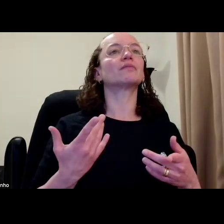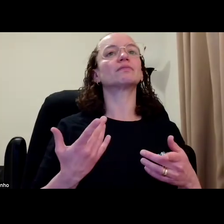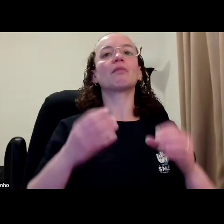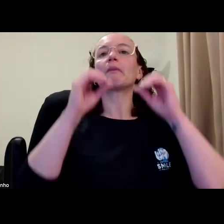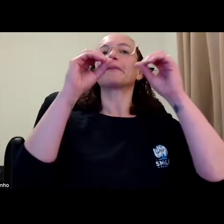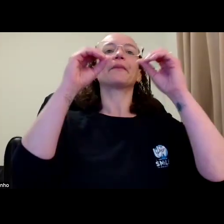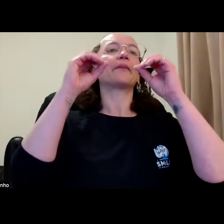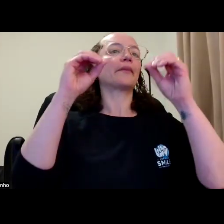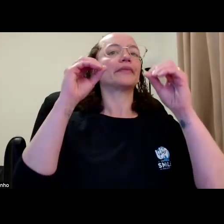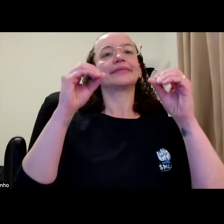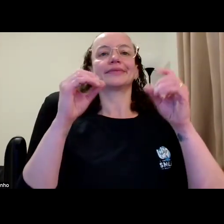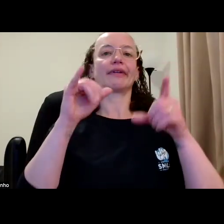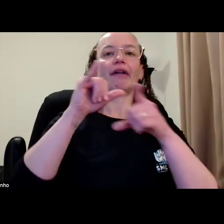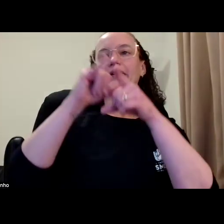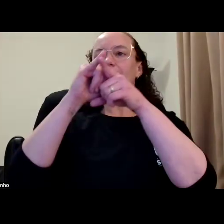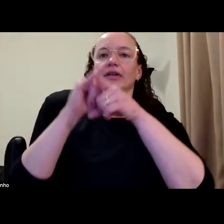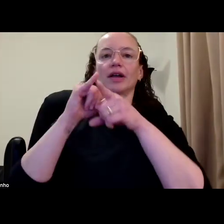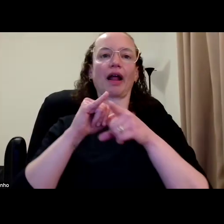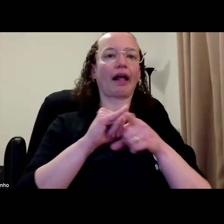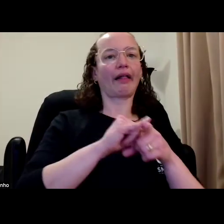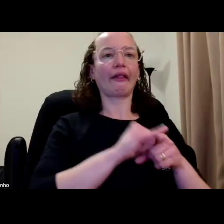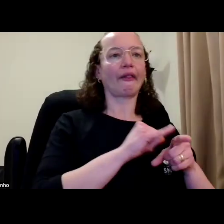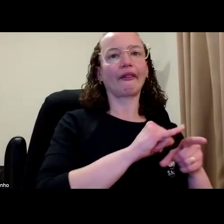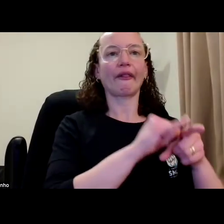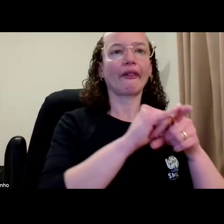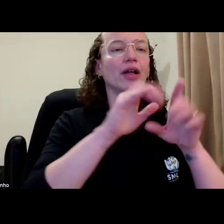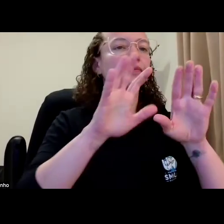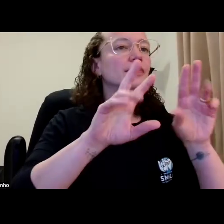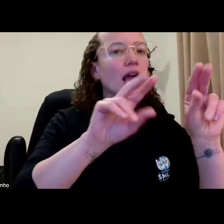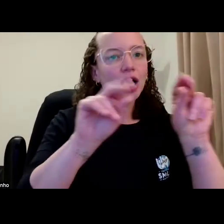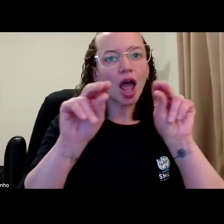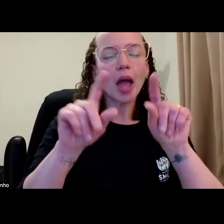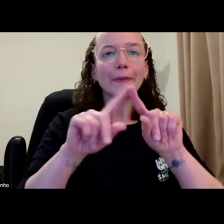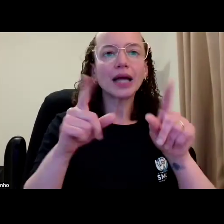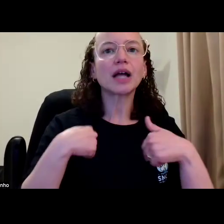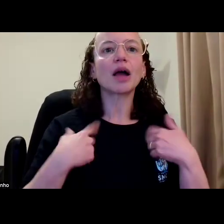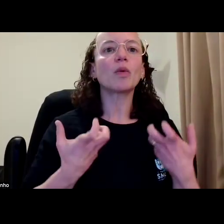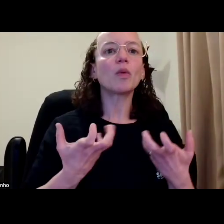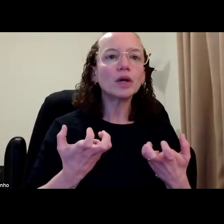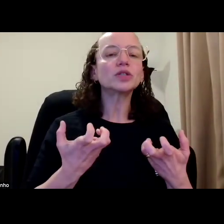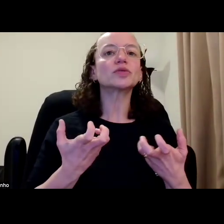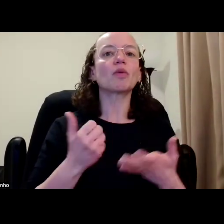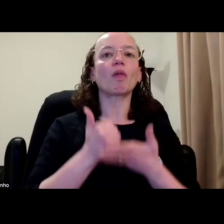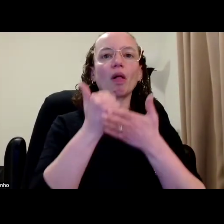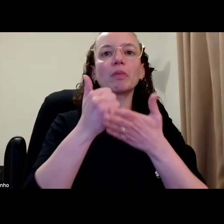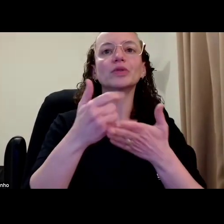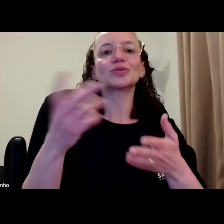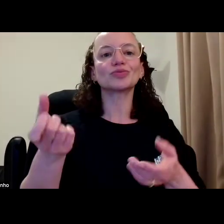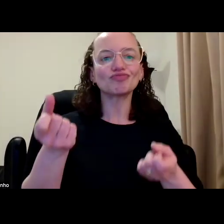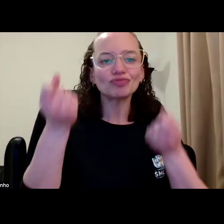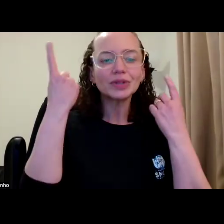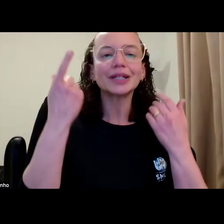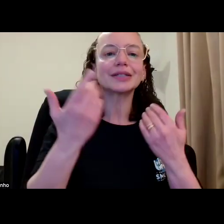Before, we mentioned that, you know, we're not teaching terminology. That's not our job.